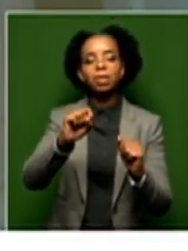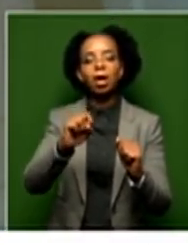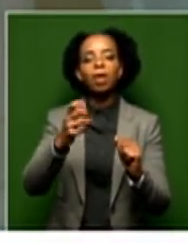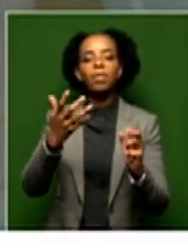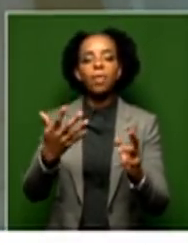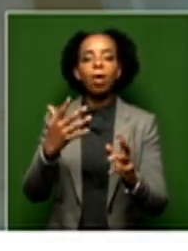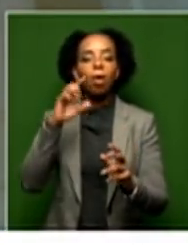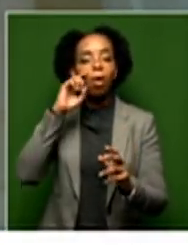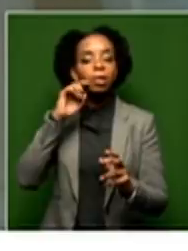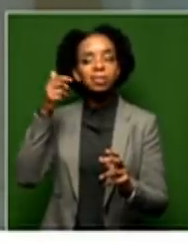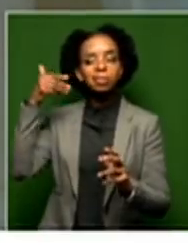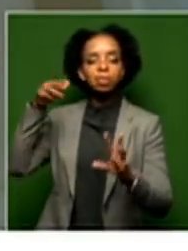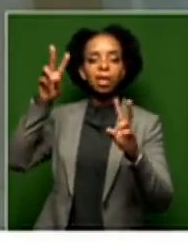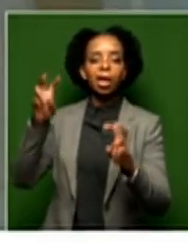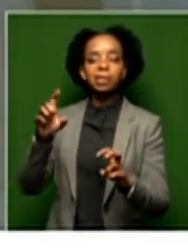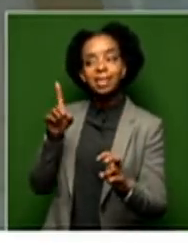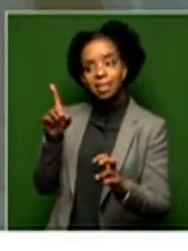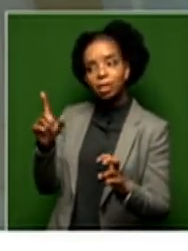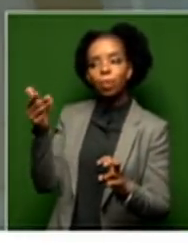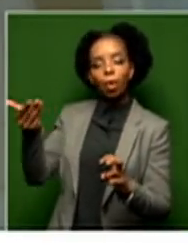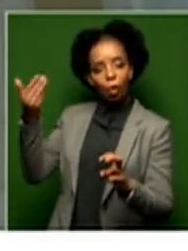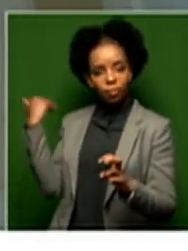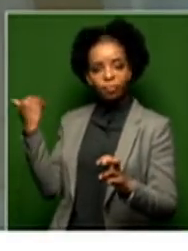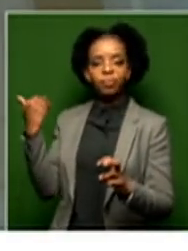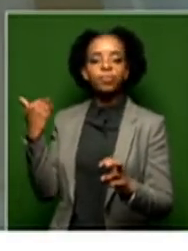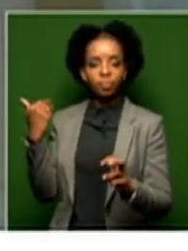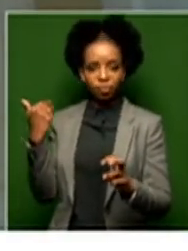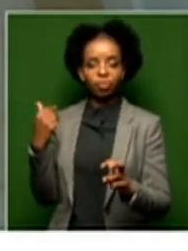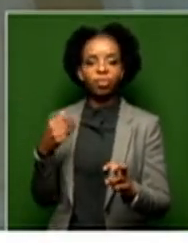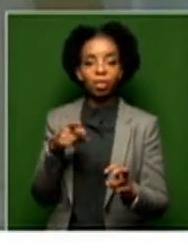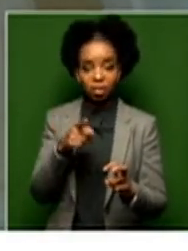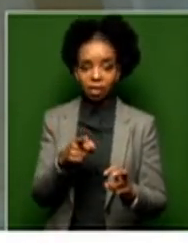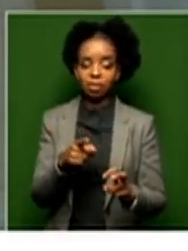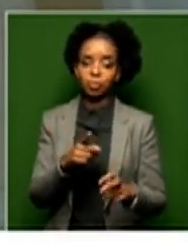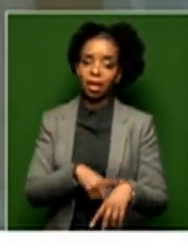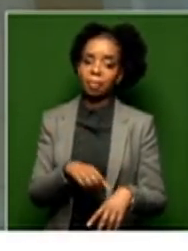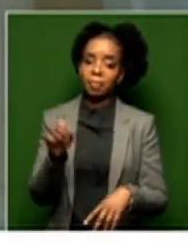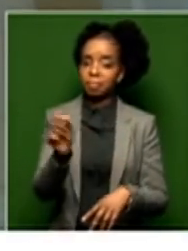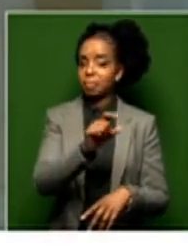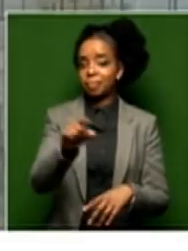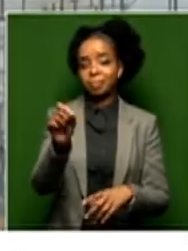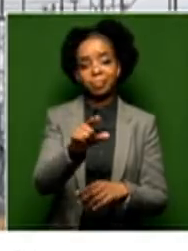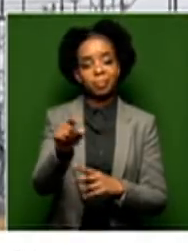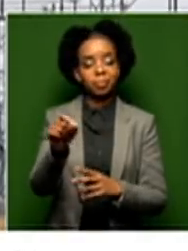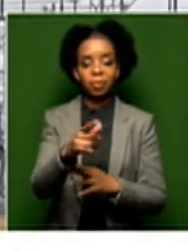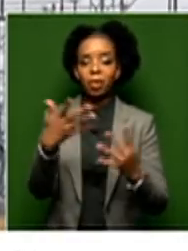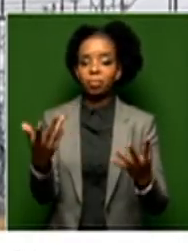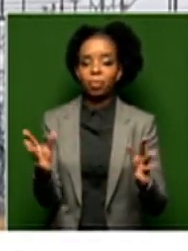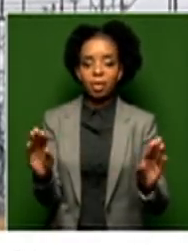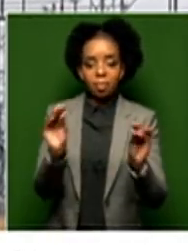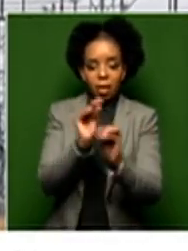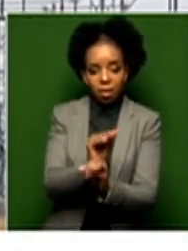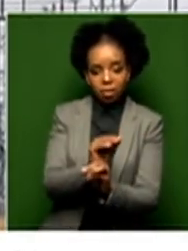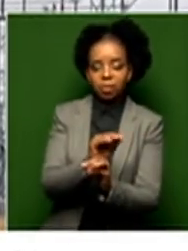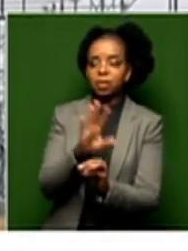going to be decommissioned and taken off the grid. So this goes quite a long way in replacing that old coal-fired